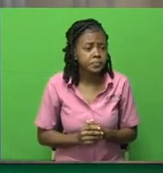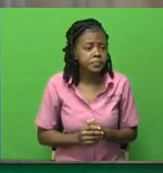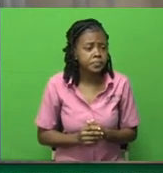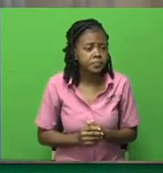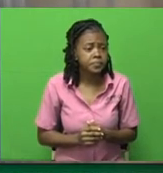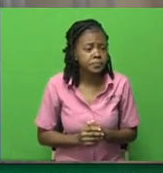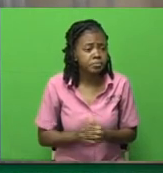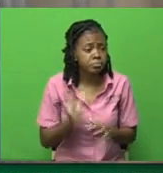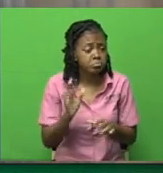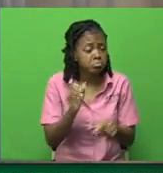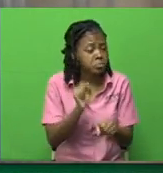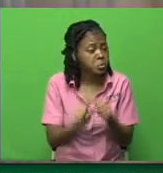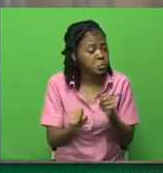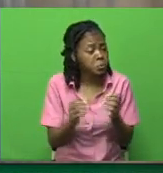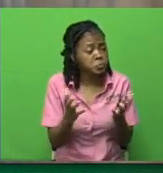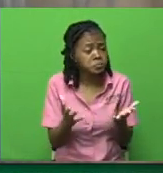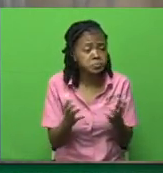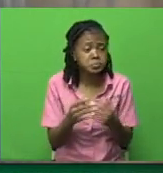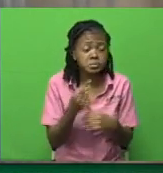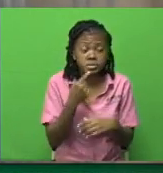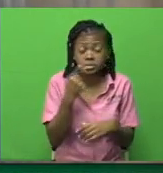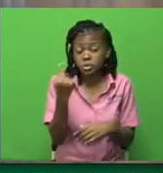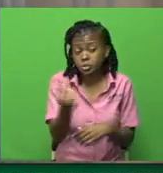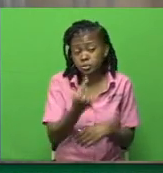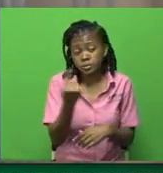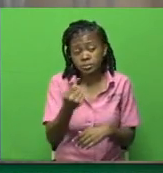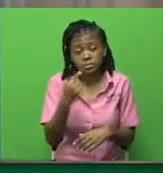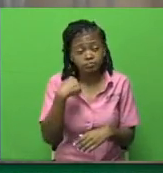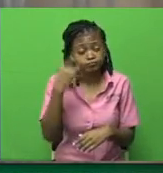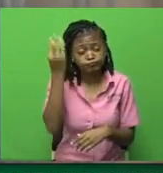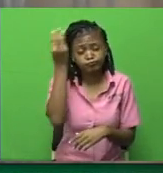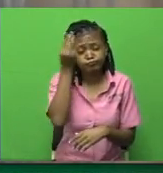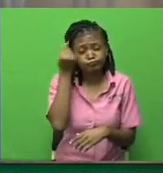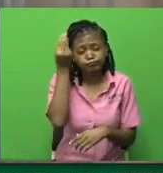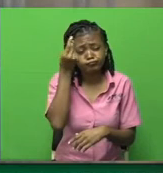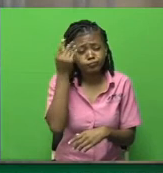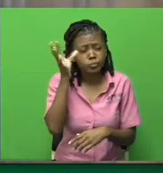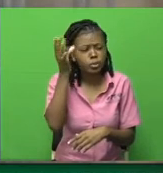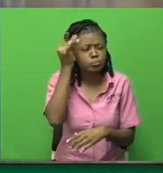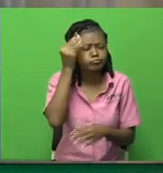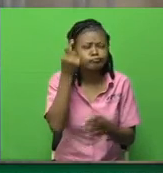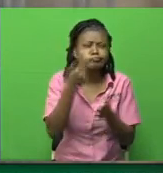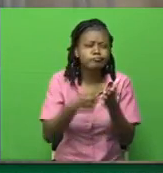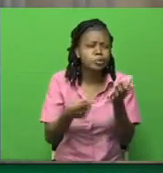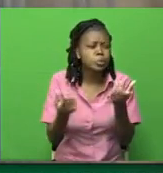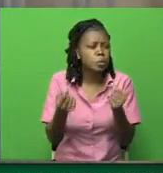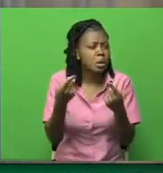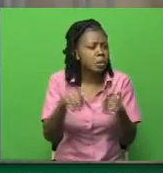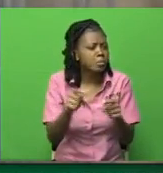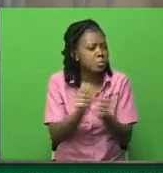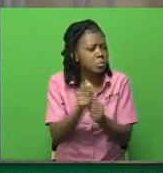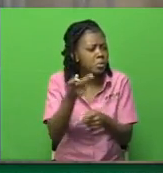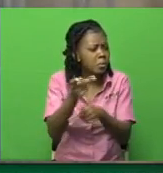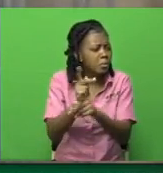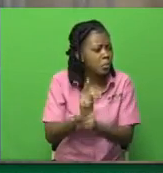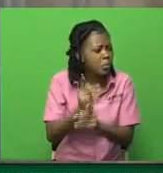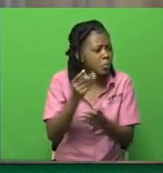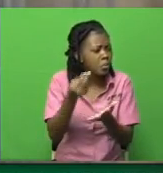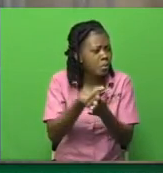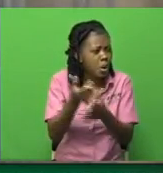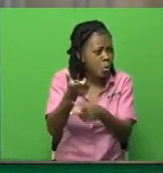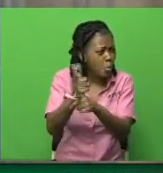so I mentioned you know sometimes you have a Wonder like people tell me what sprung as you really have to wonder what's going on so you're boring to finance